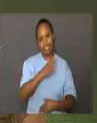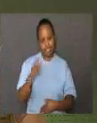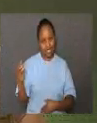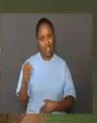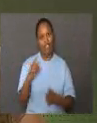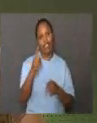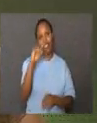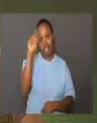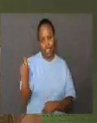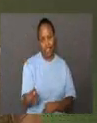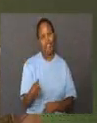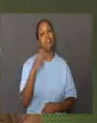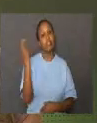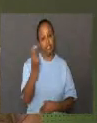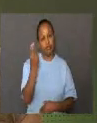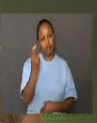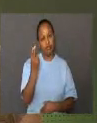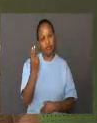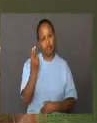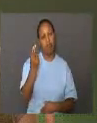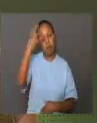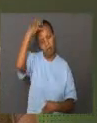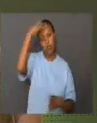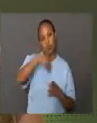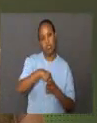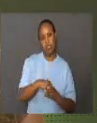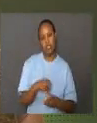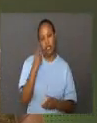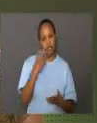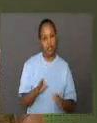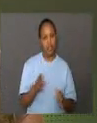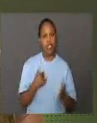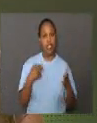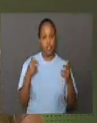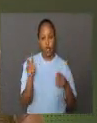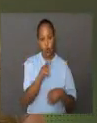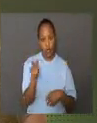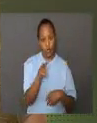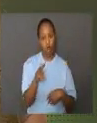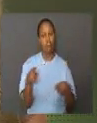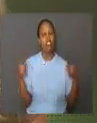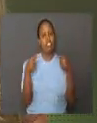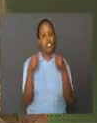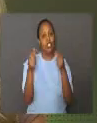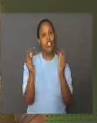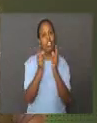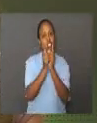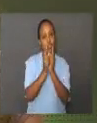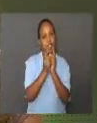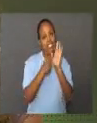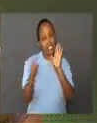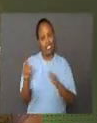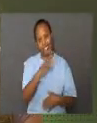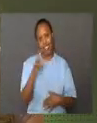and accountability in government. We focused on the relationship between accountability